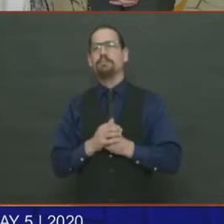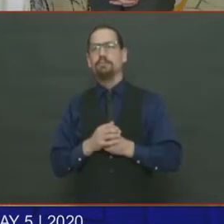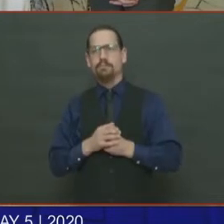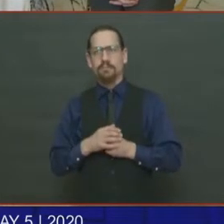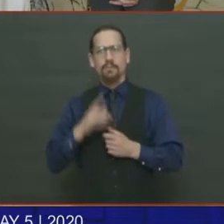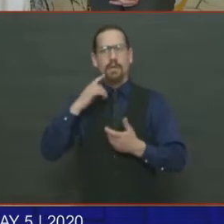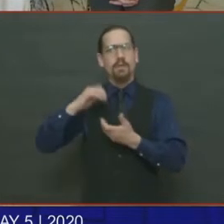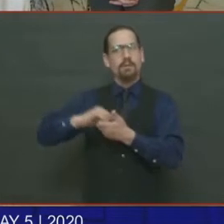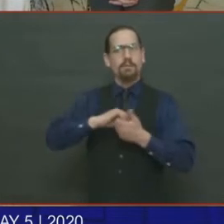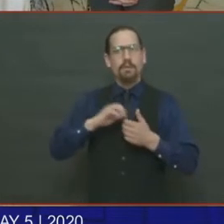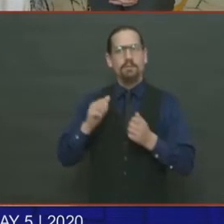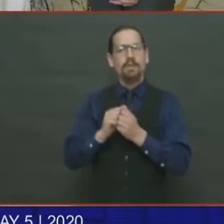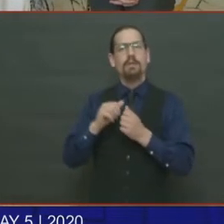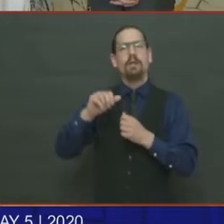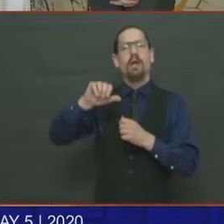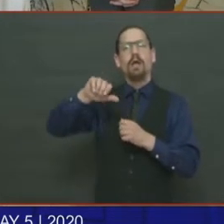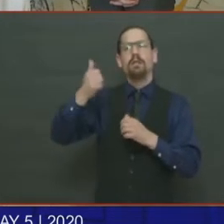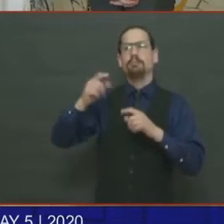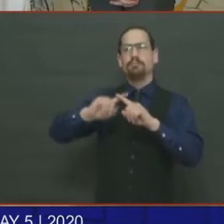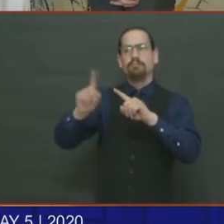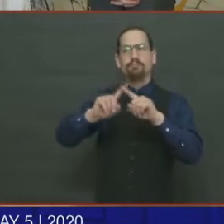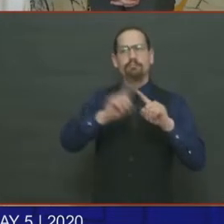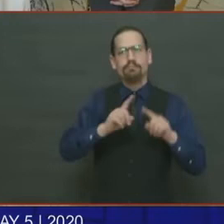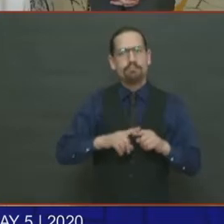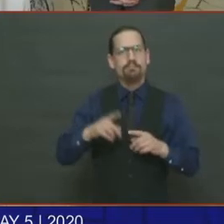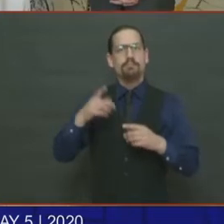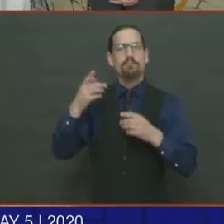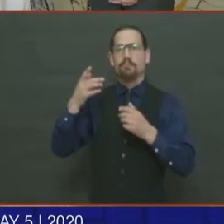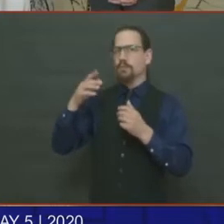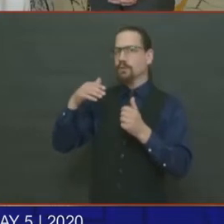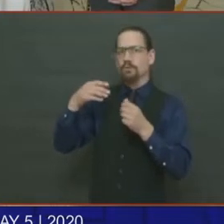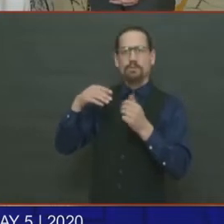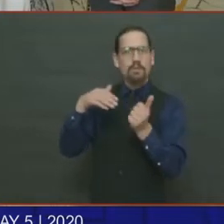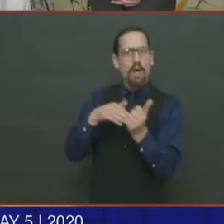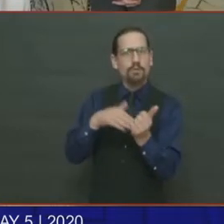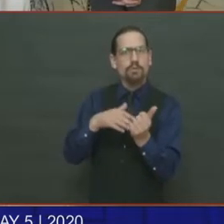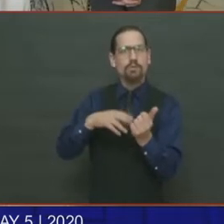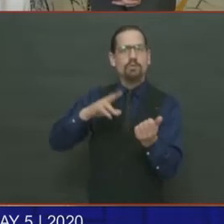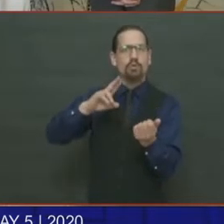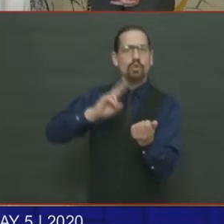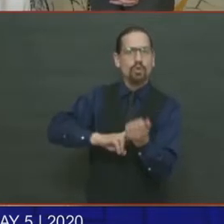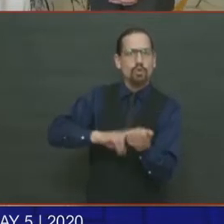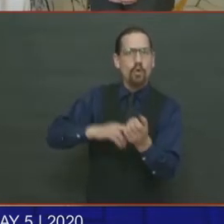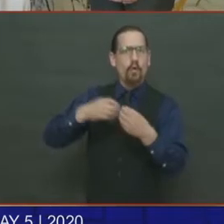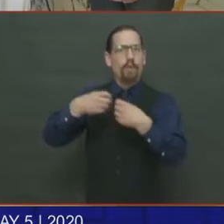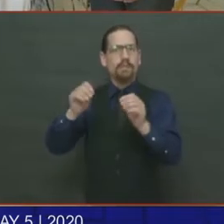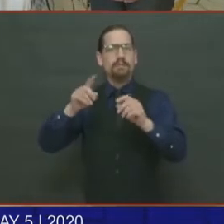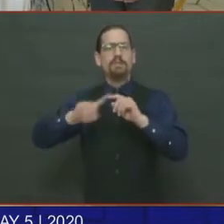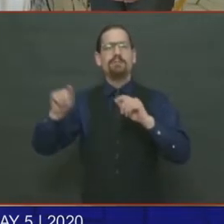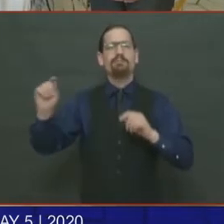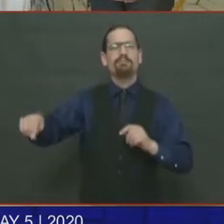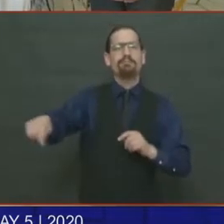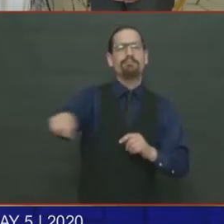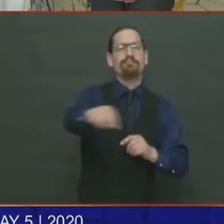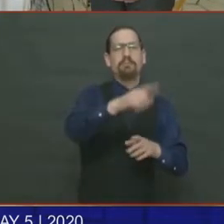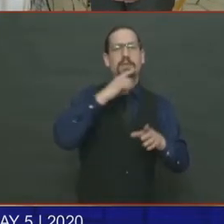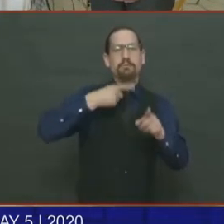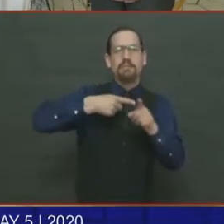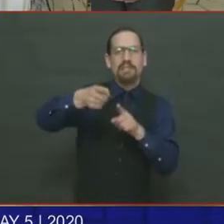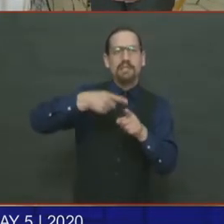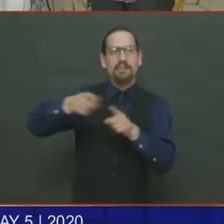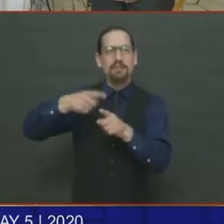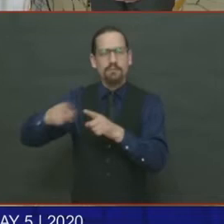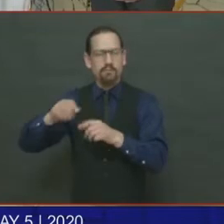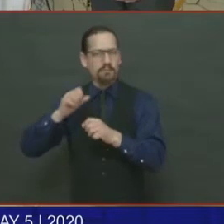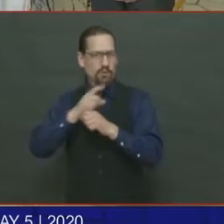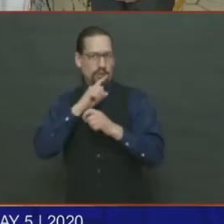up. Our next question today is from Christian Winthrop from the Newport Buzz. I'm hearing from lots of seasonal residents who want